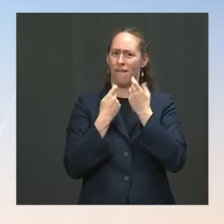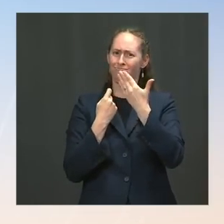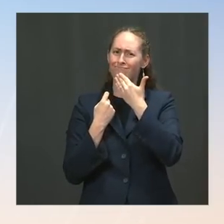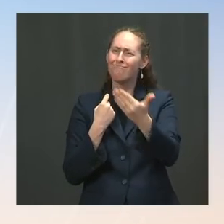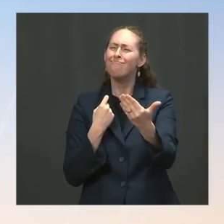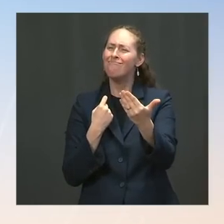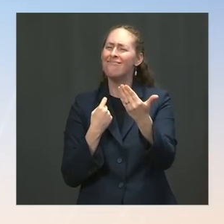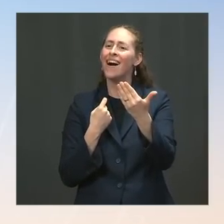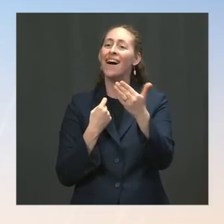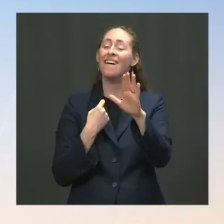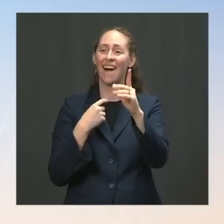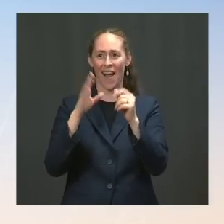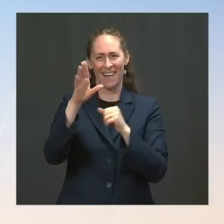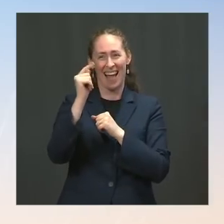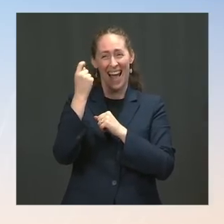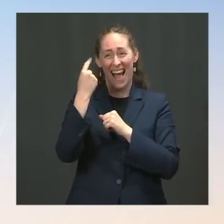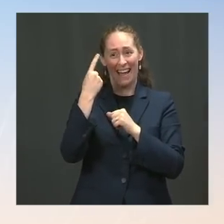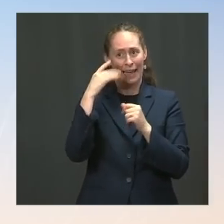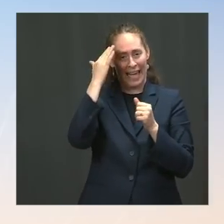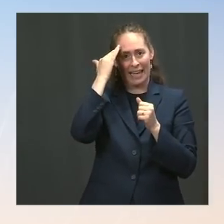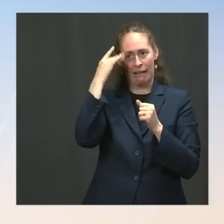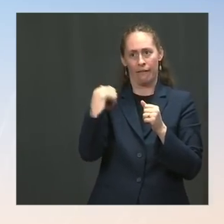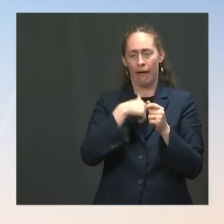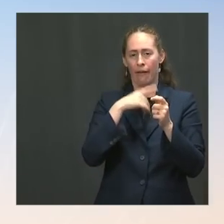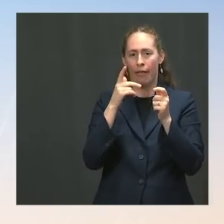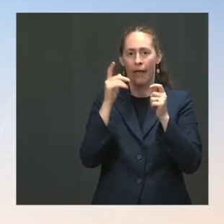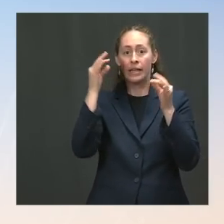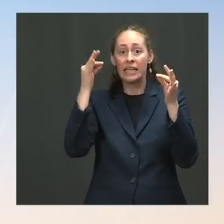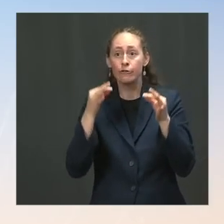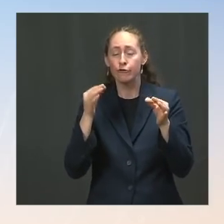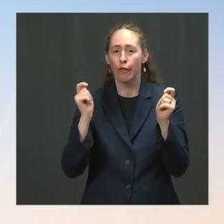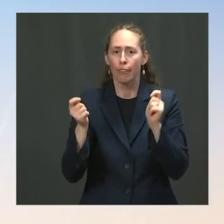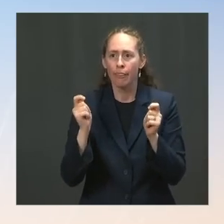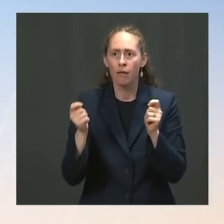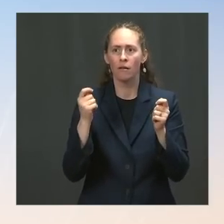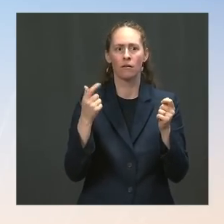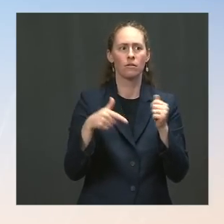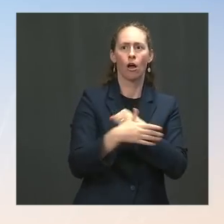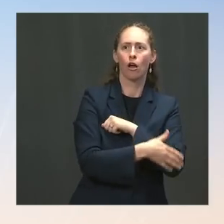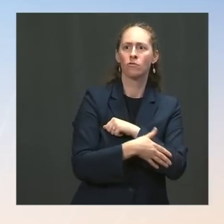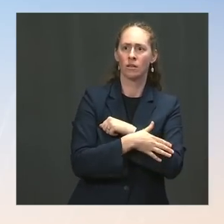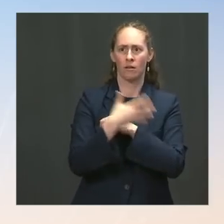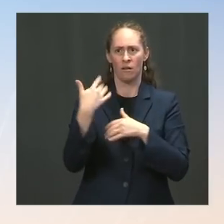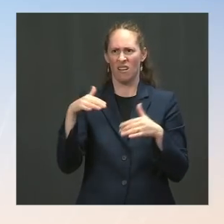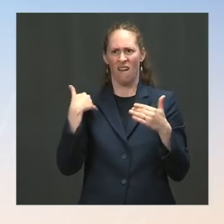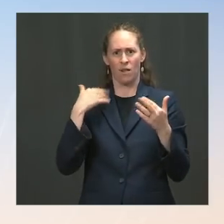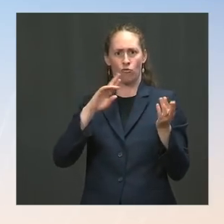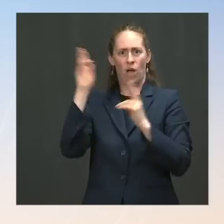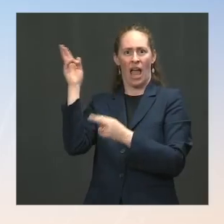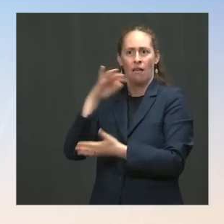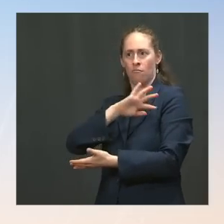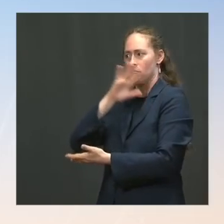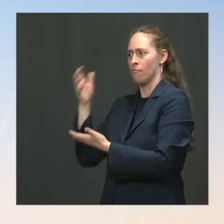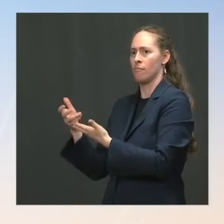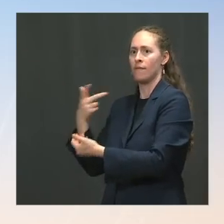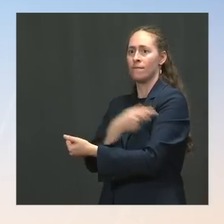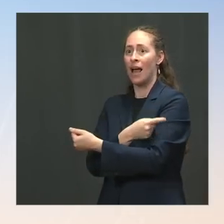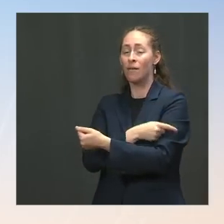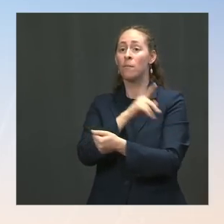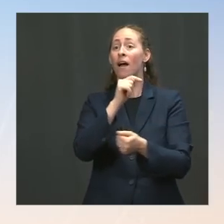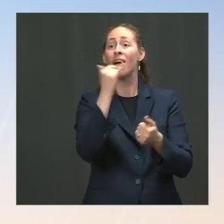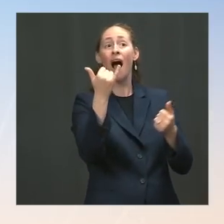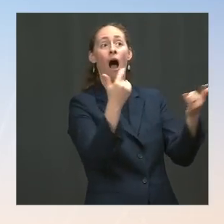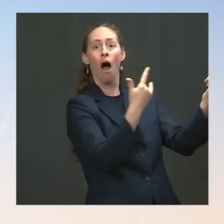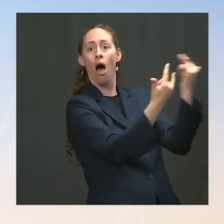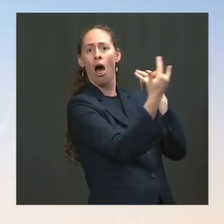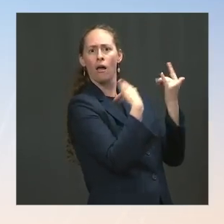questions about why, when this country has larger rates of vaccination, et cetera. What we want to create or determine through this process is a way to provide